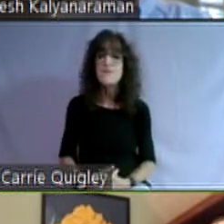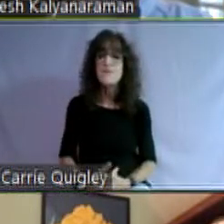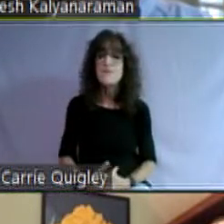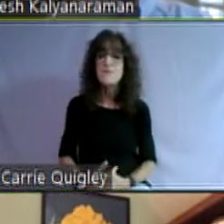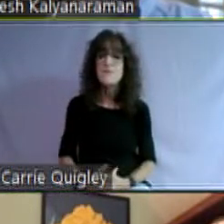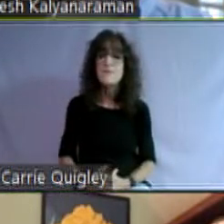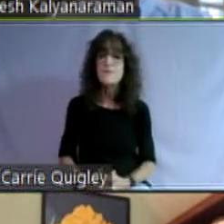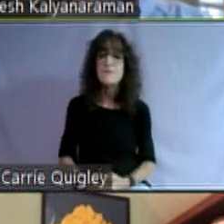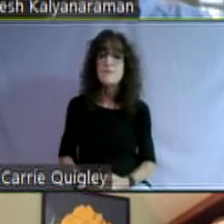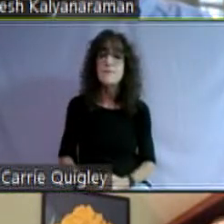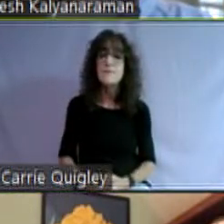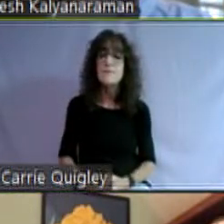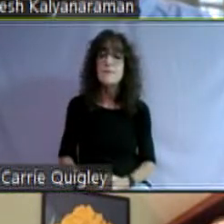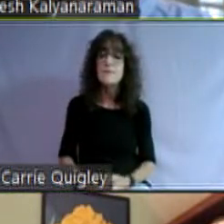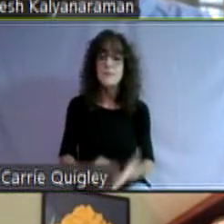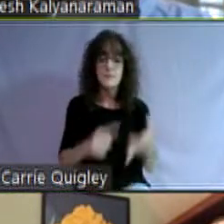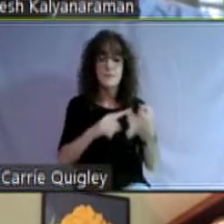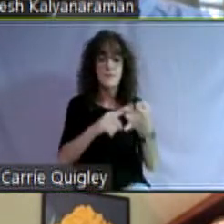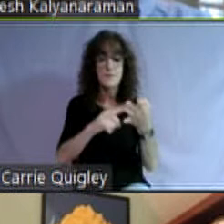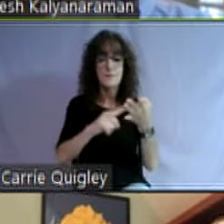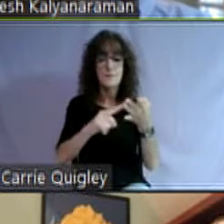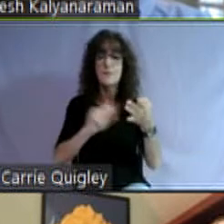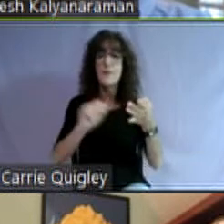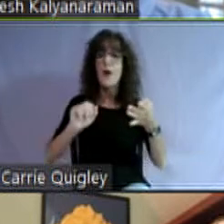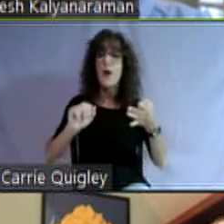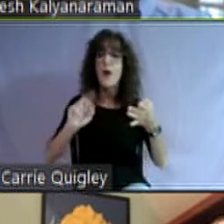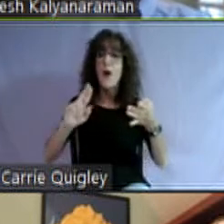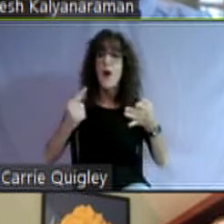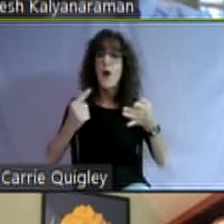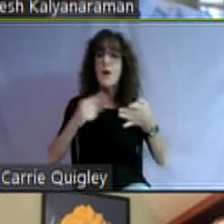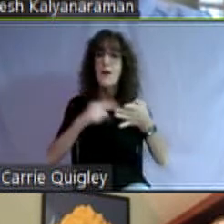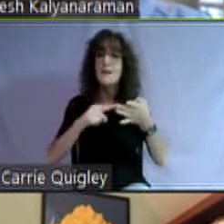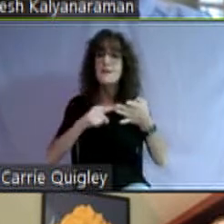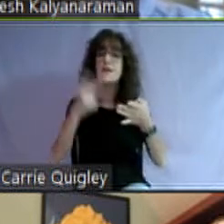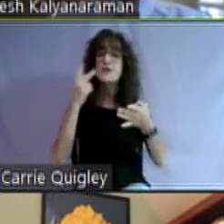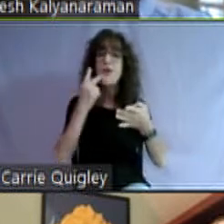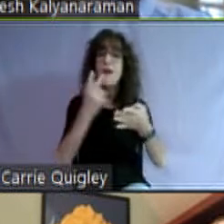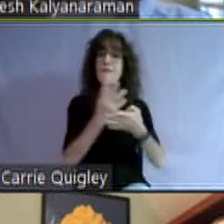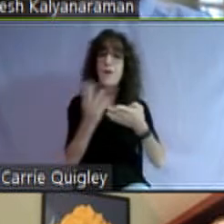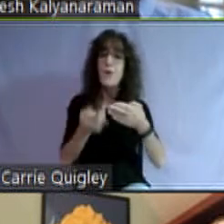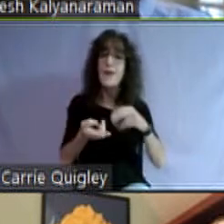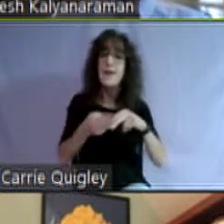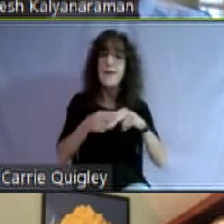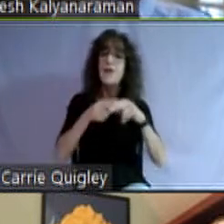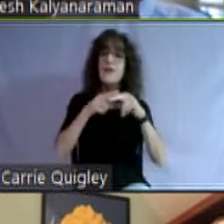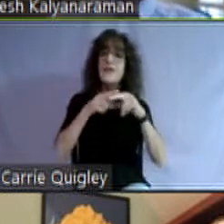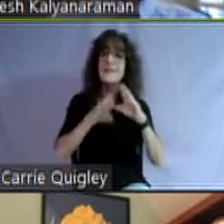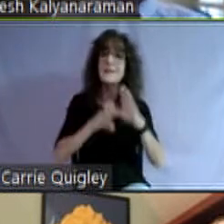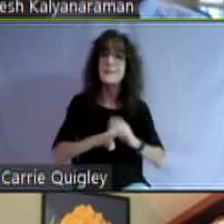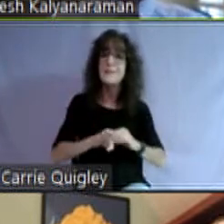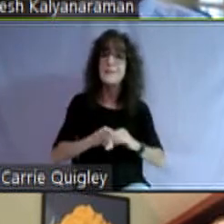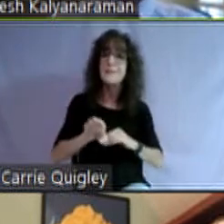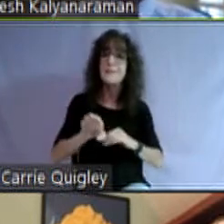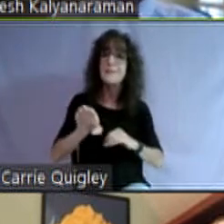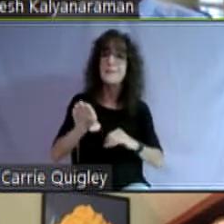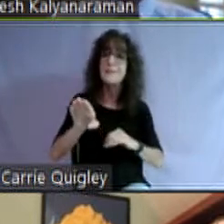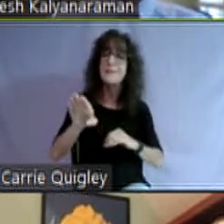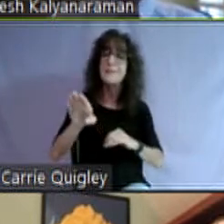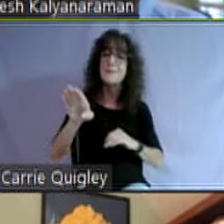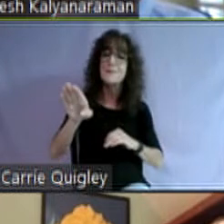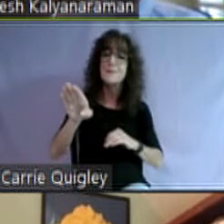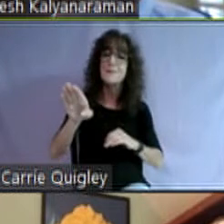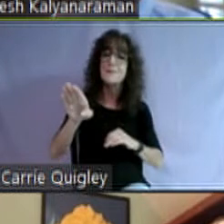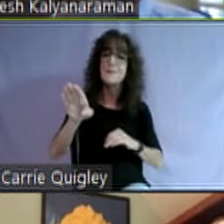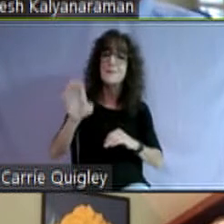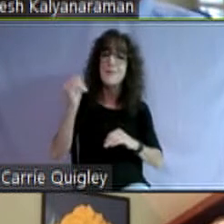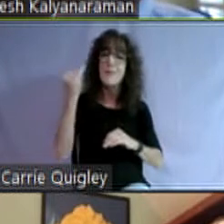And then in mid August, we started to see the 4 week rise that I mentioned, which is community increase.